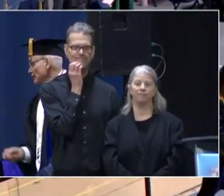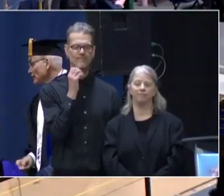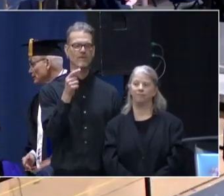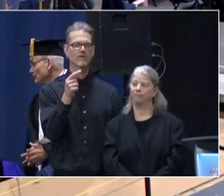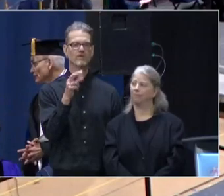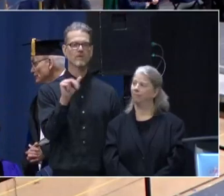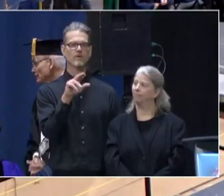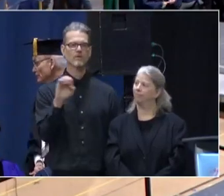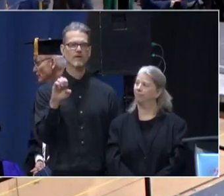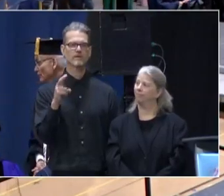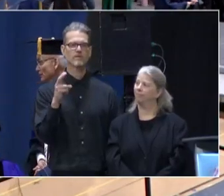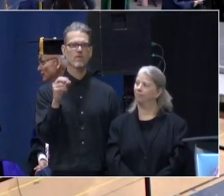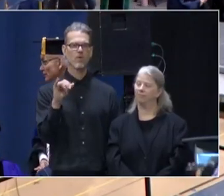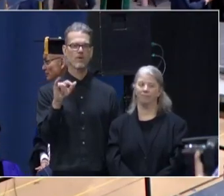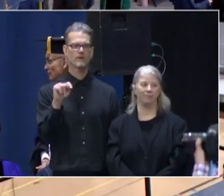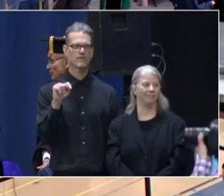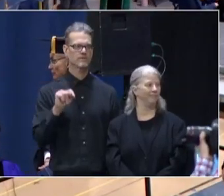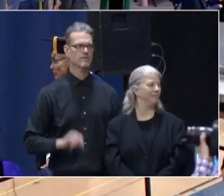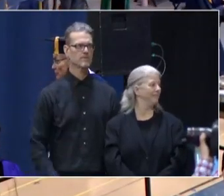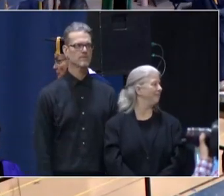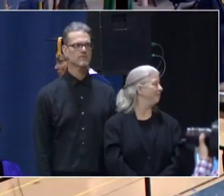Grace Hoig.